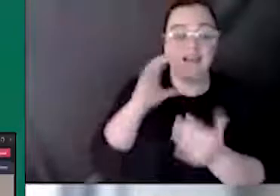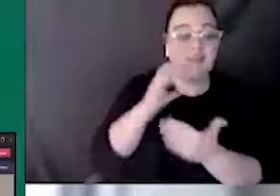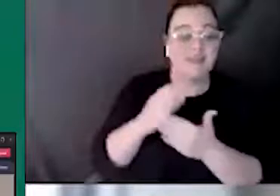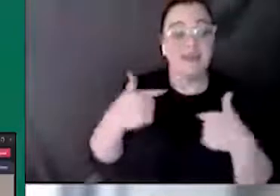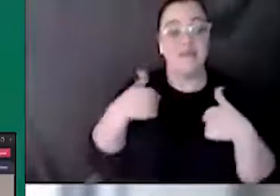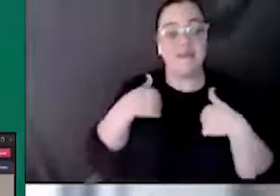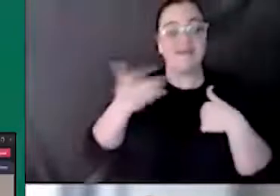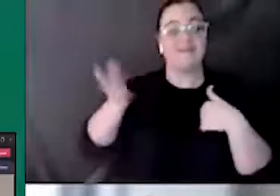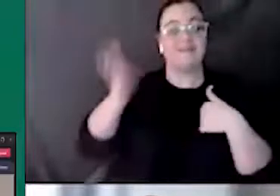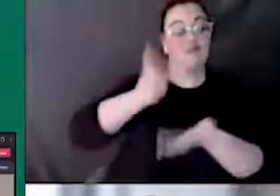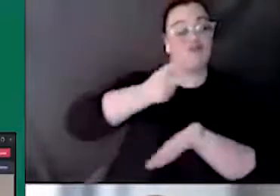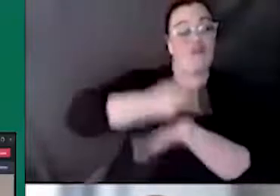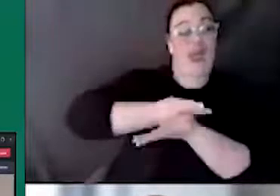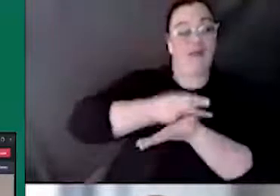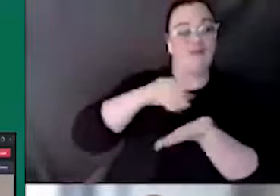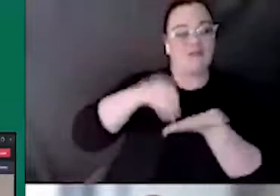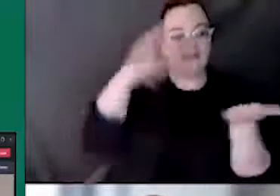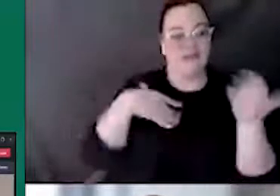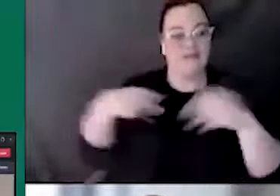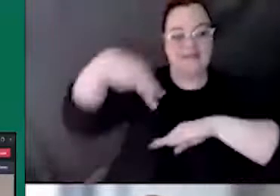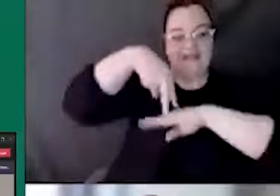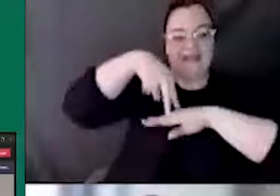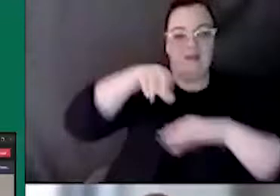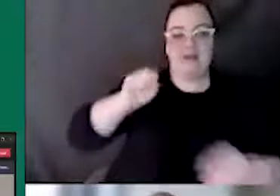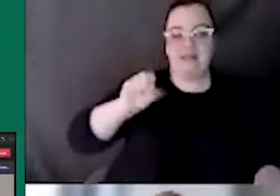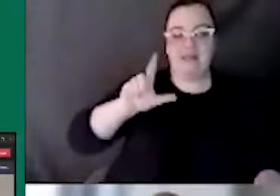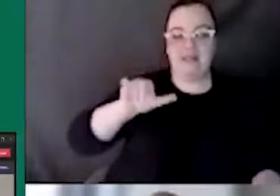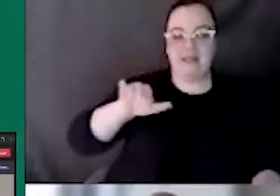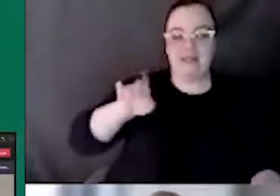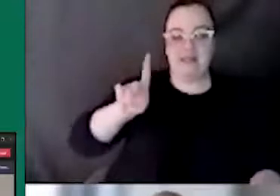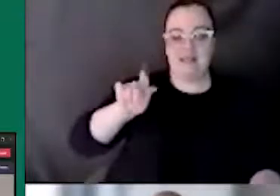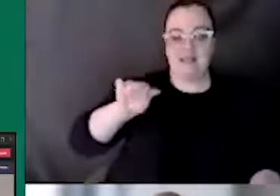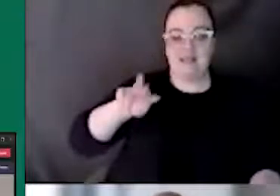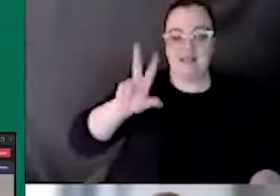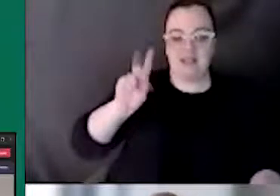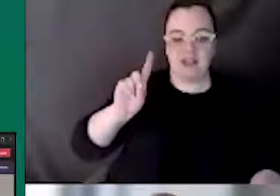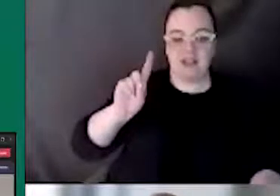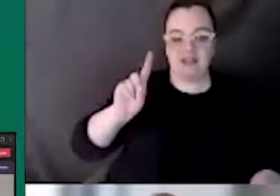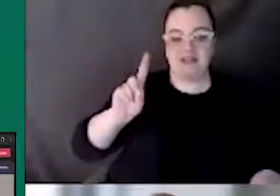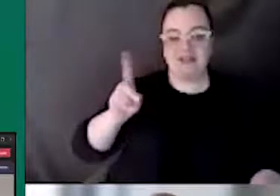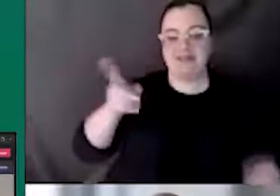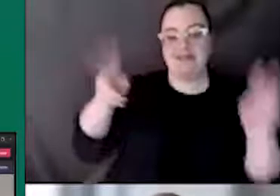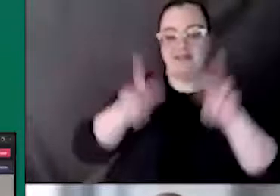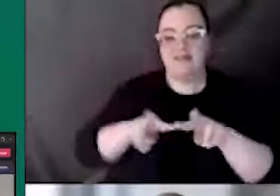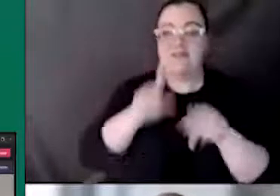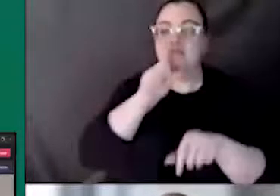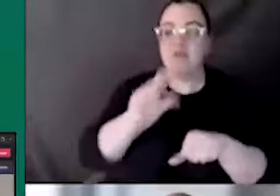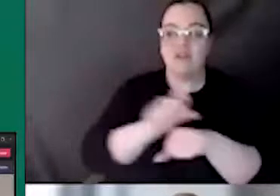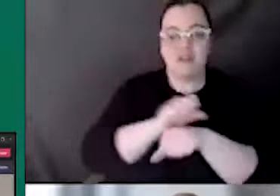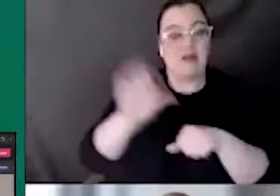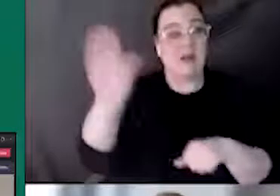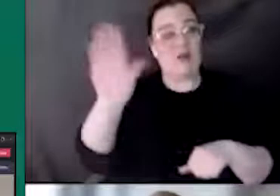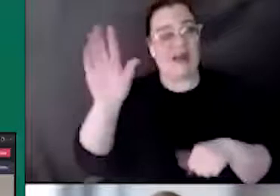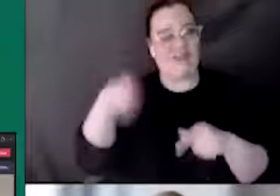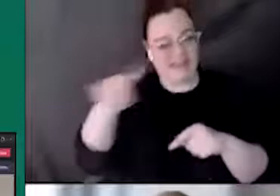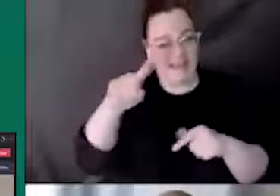graduate student standing above Slinkard Valley, literally arm waving at the fault that produced this earthquake way